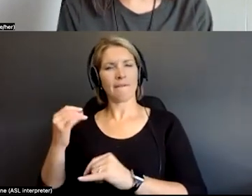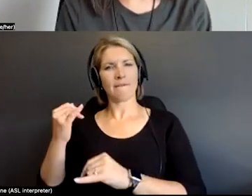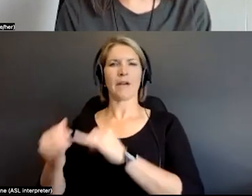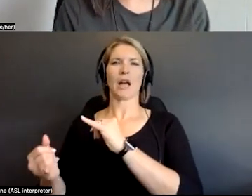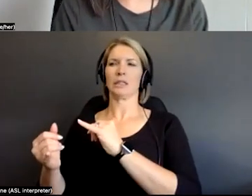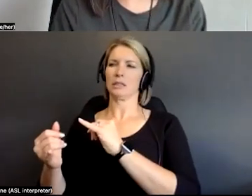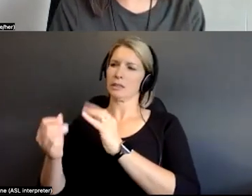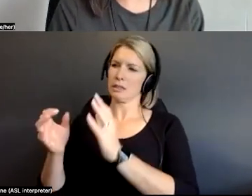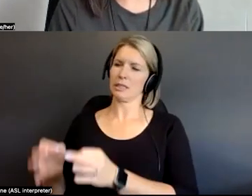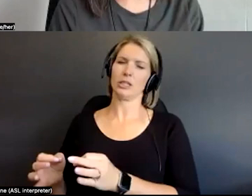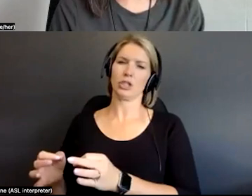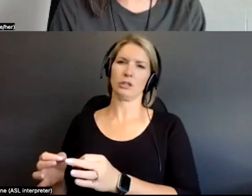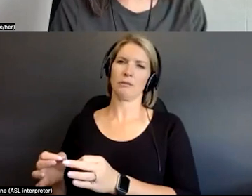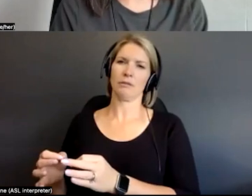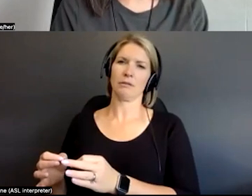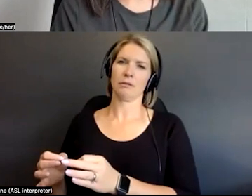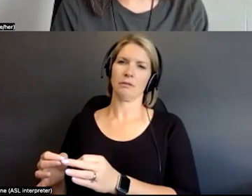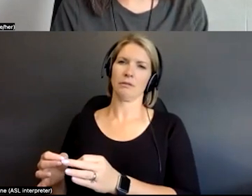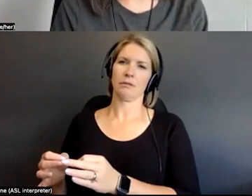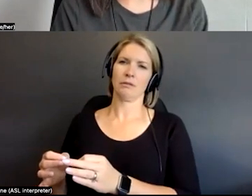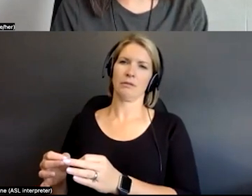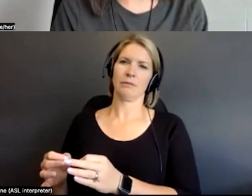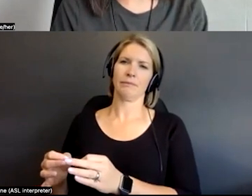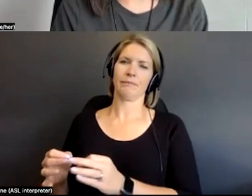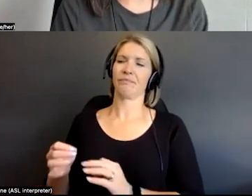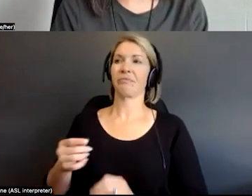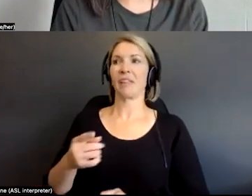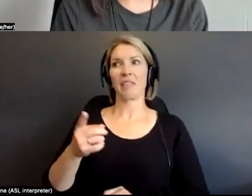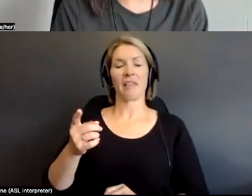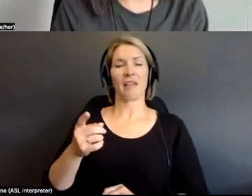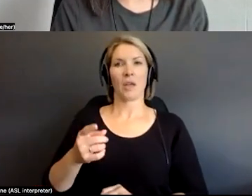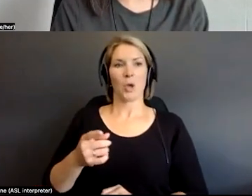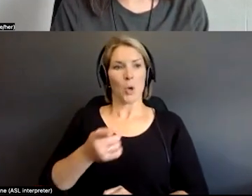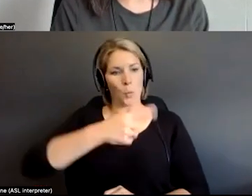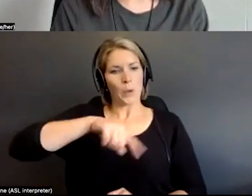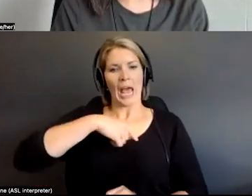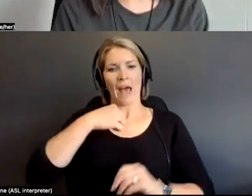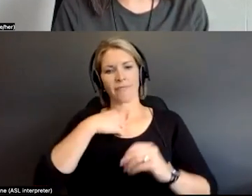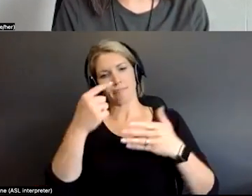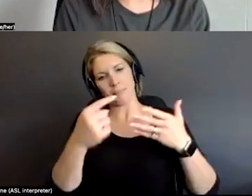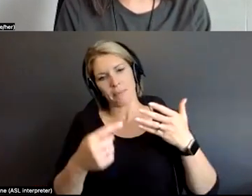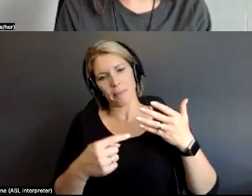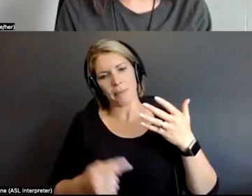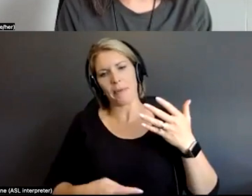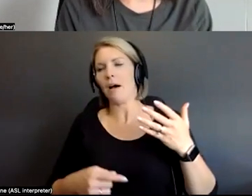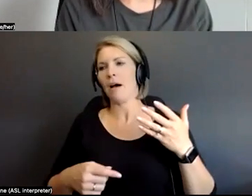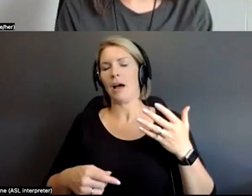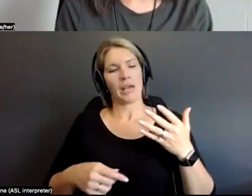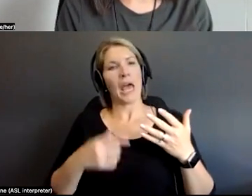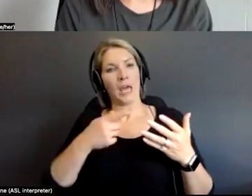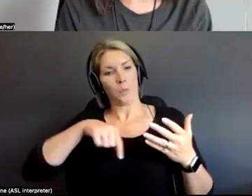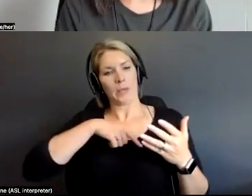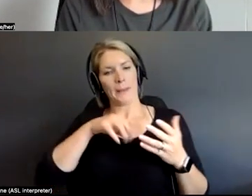or five that sometimes they're not even shown all of the mock-ups. They're just shown the one the publisher wants. And